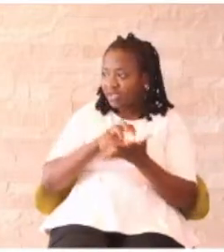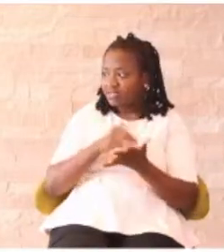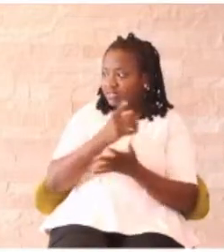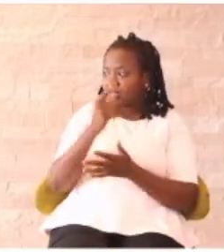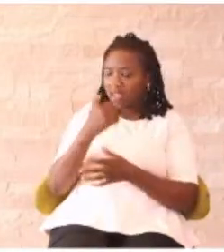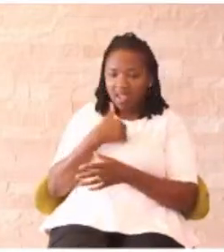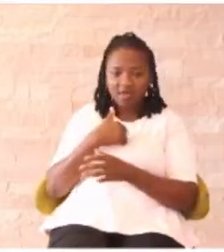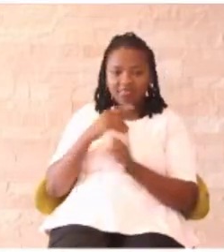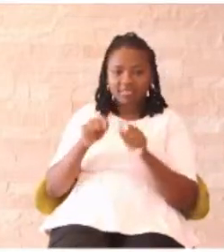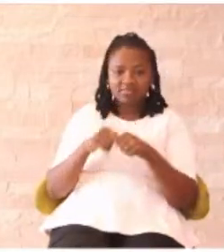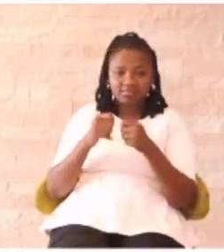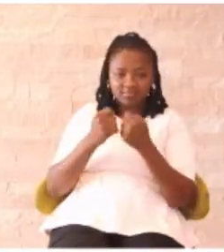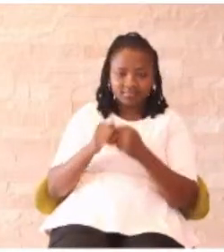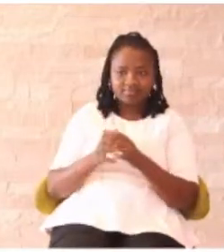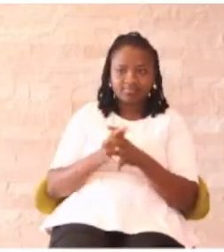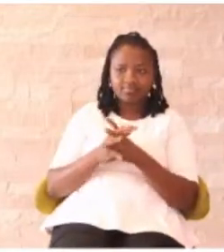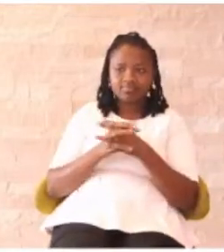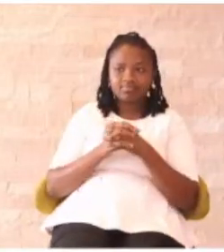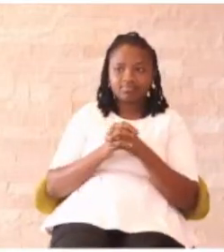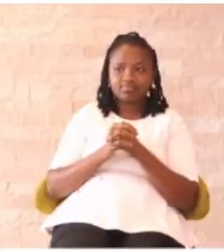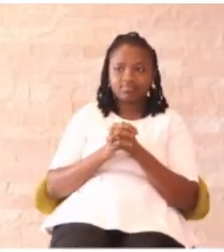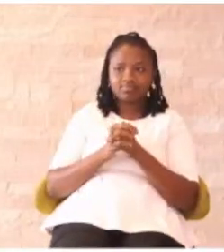mismanaged.